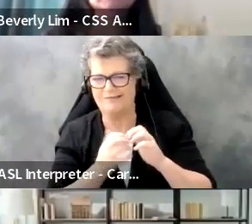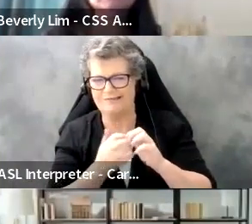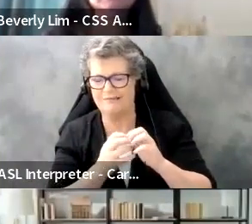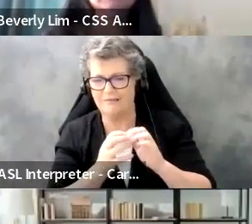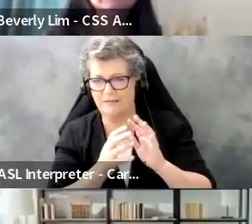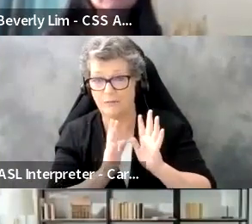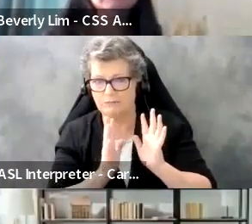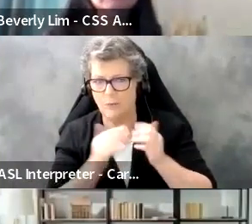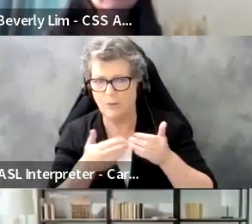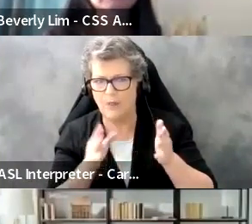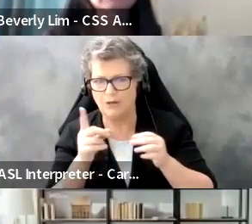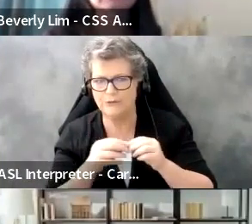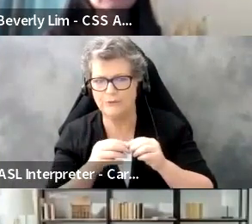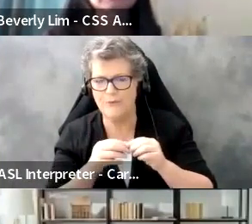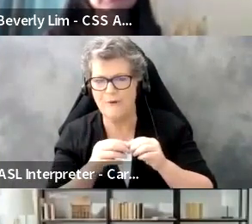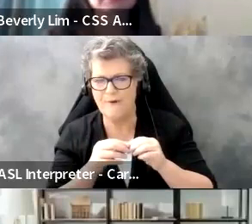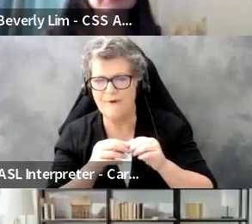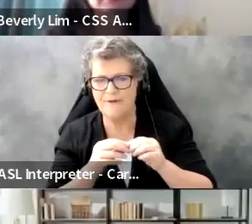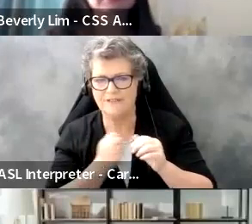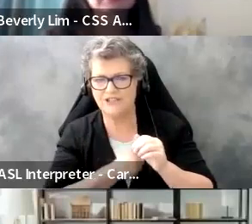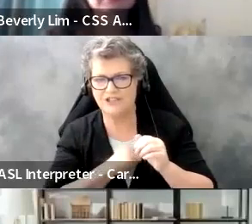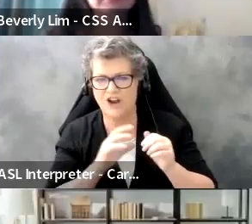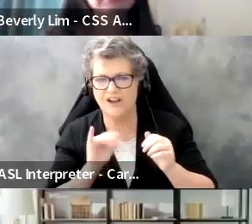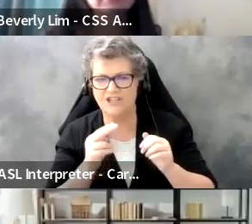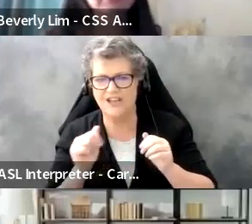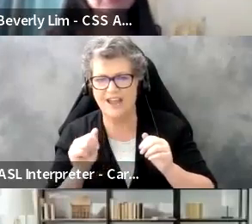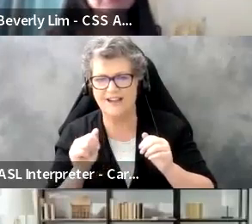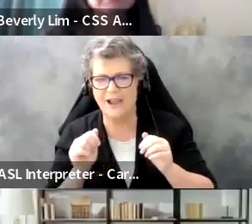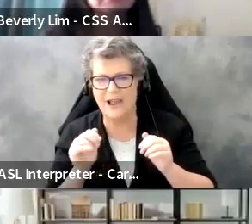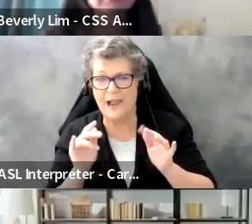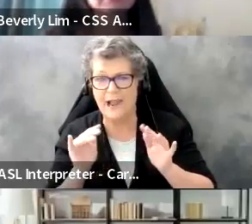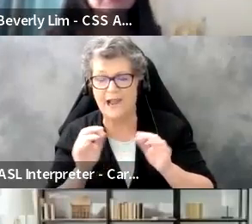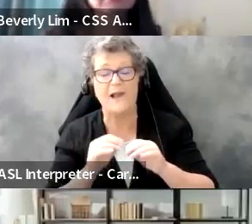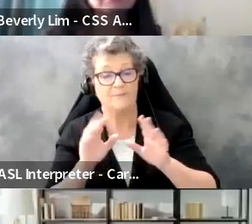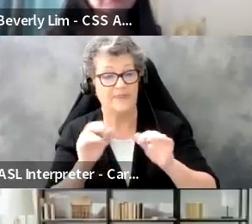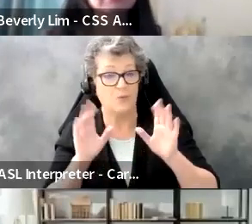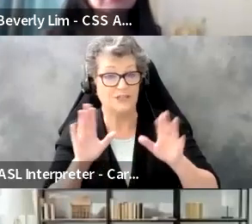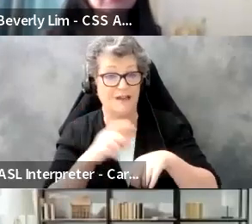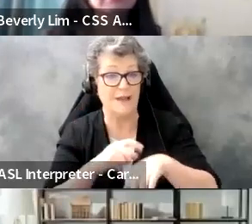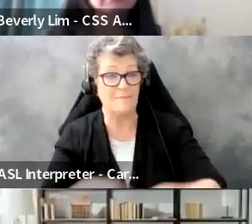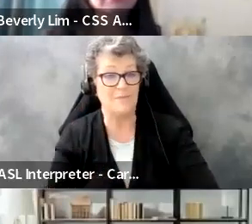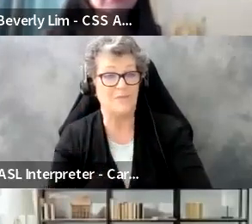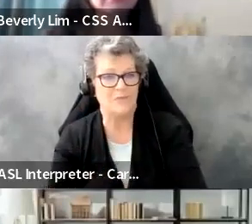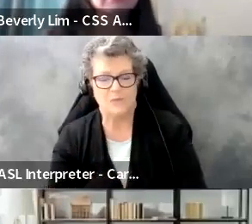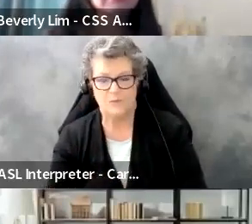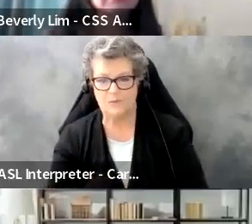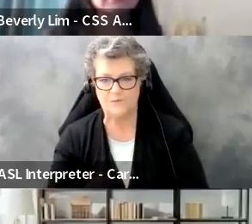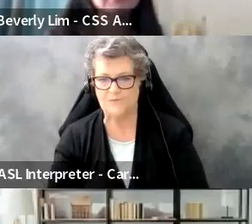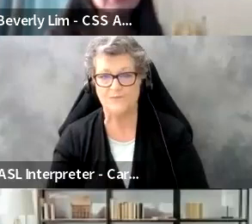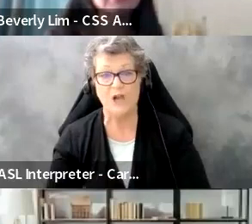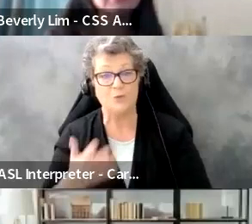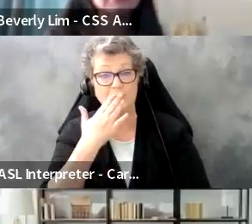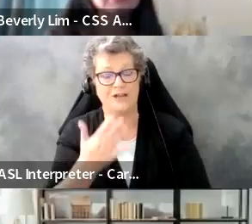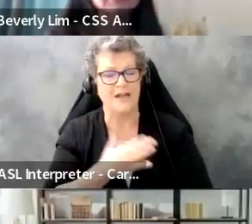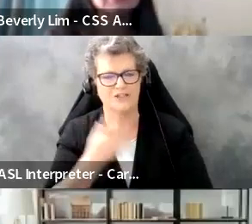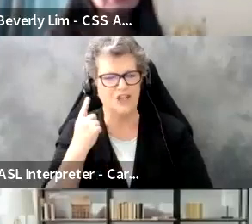Oh, sorry. Sorry, Janae, we lost your connection. And it was a great time. Well, good. I'm glad.